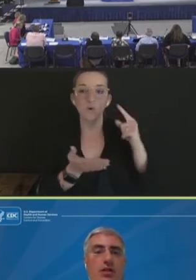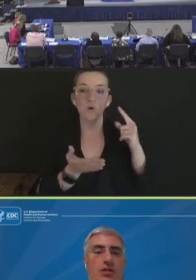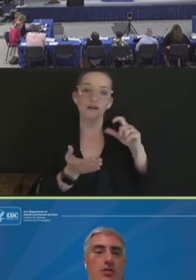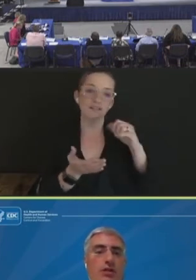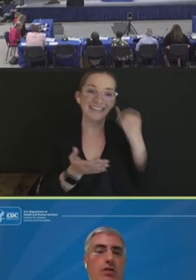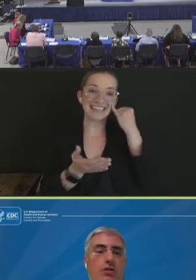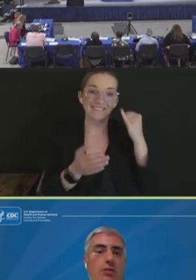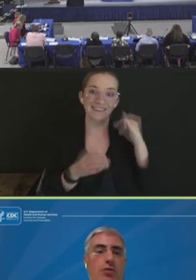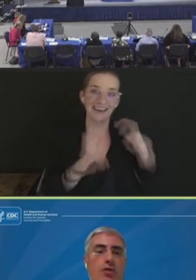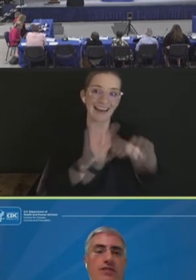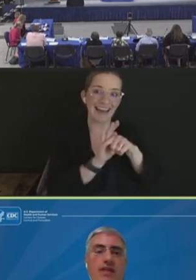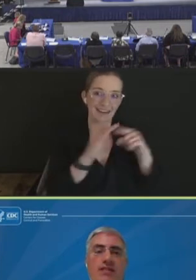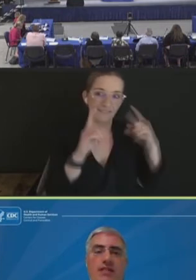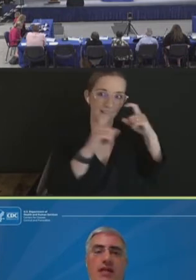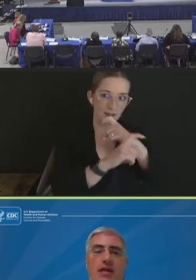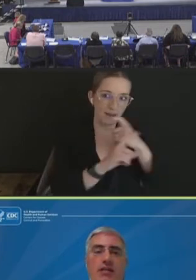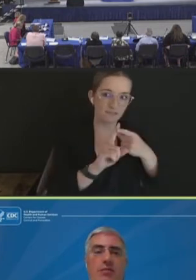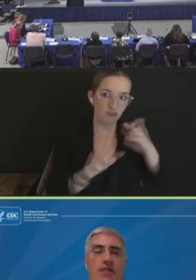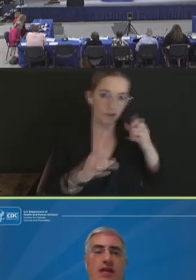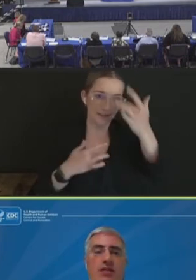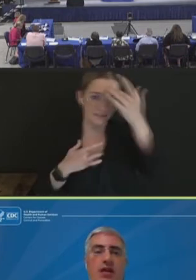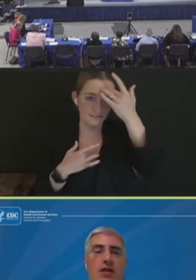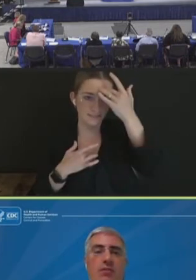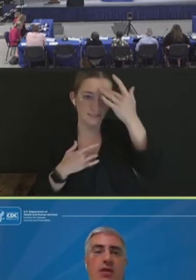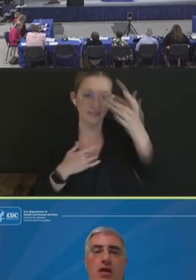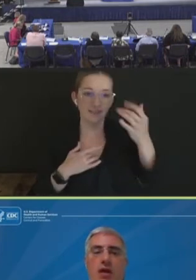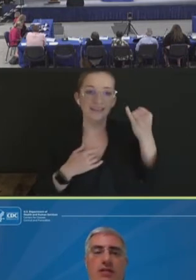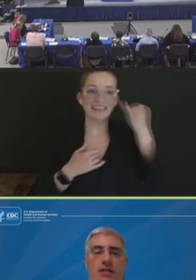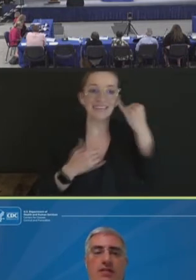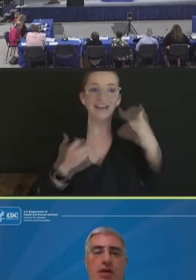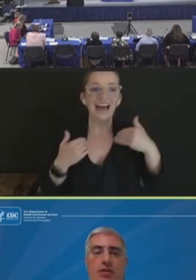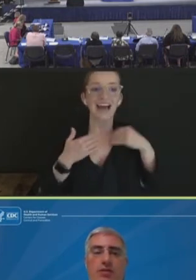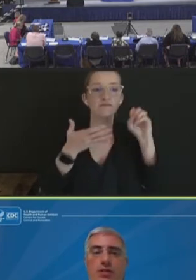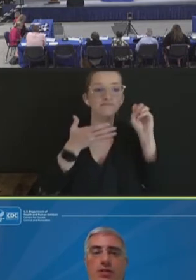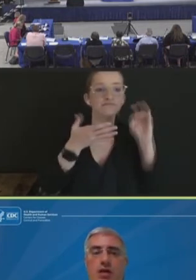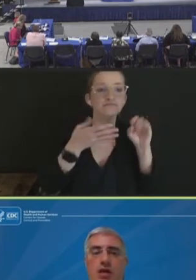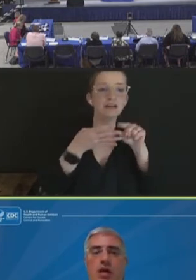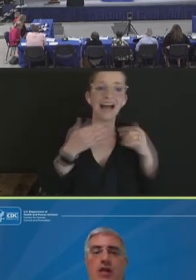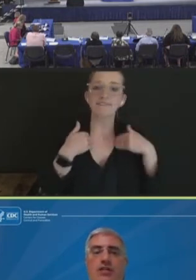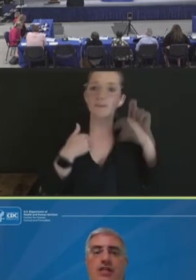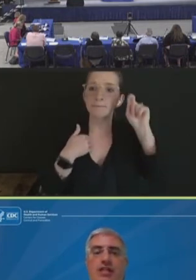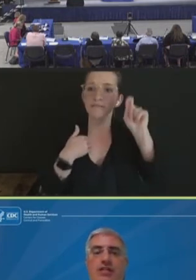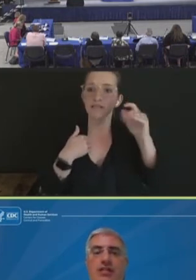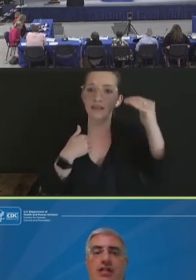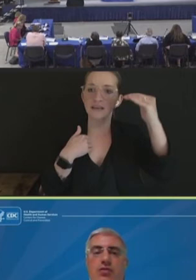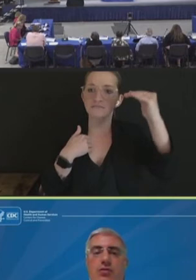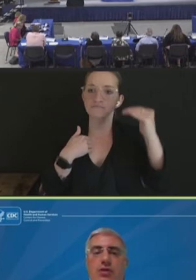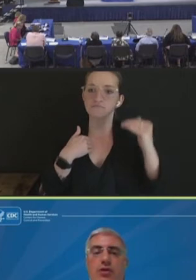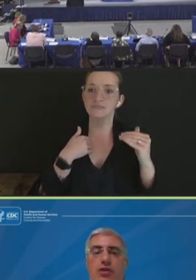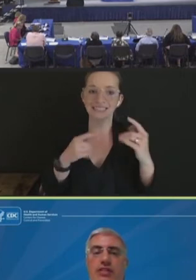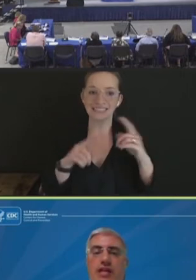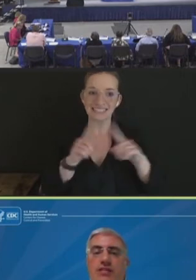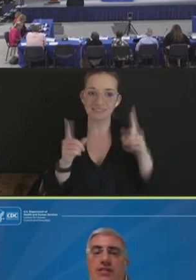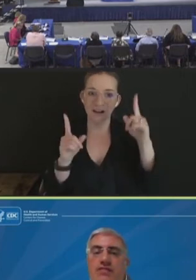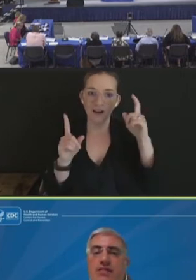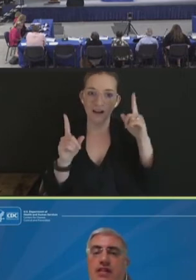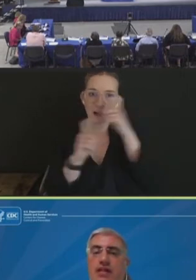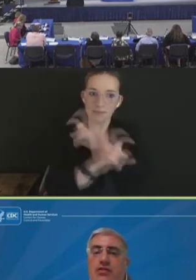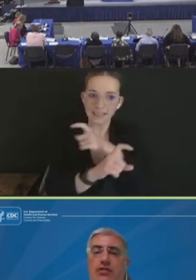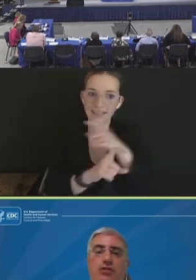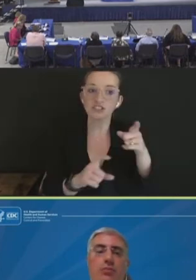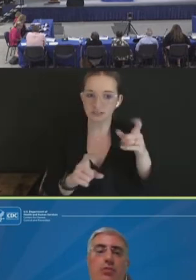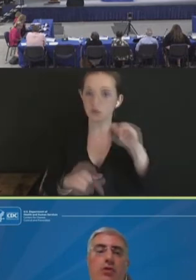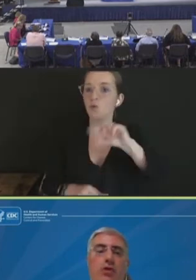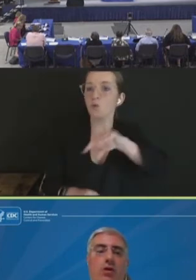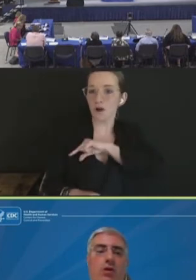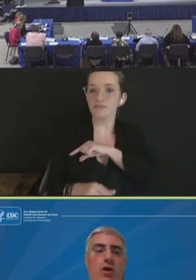vaccination, so including progressive vaccinia, eczema vaccinatum, and several others. CDC does hold an emergency access investigational